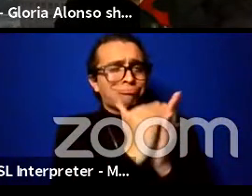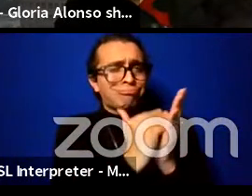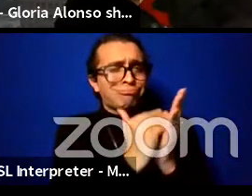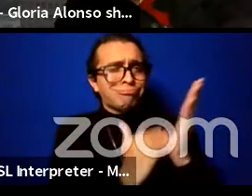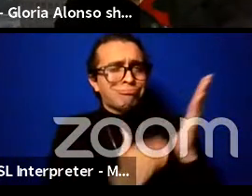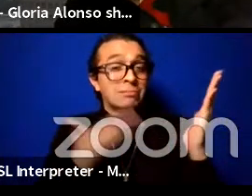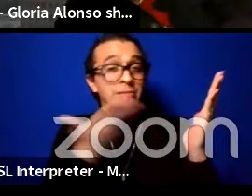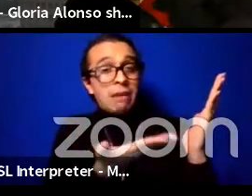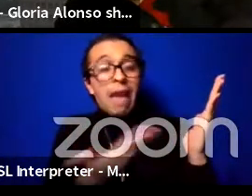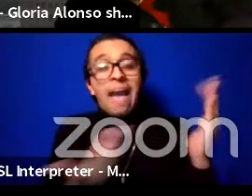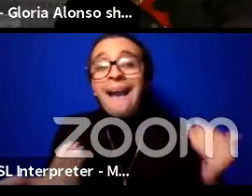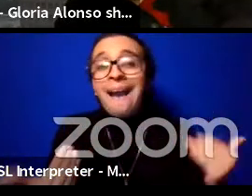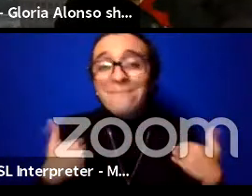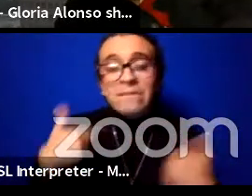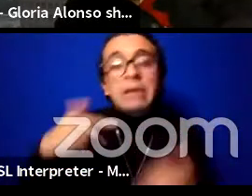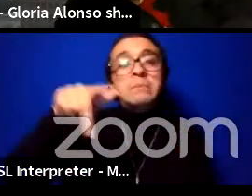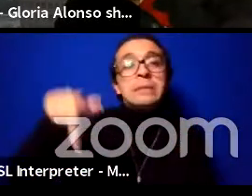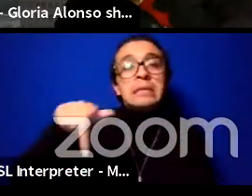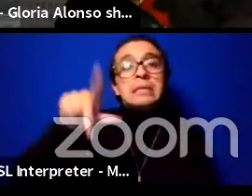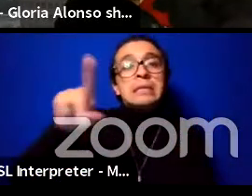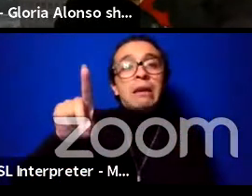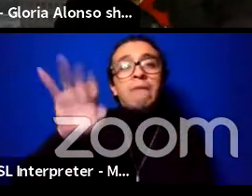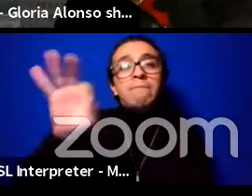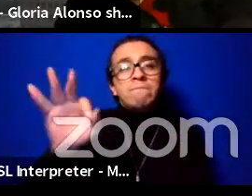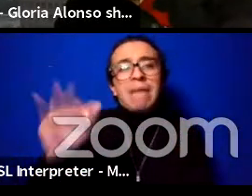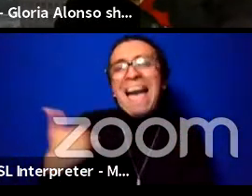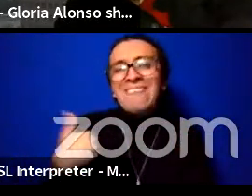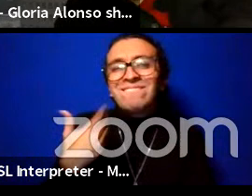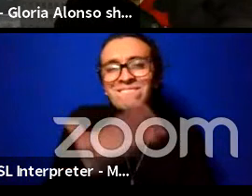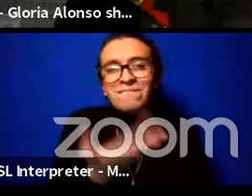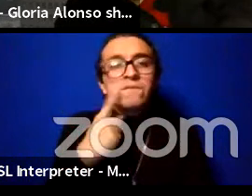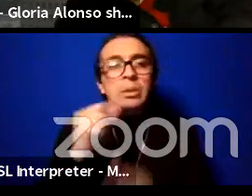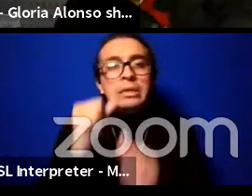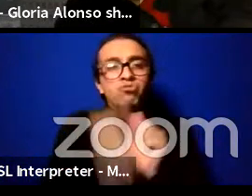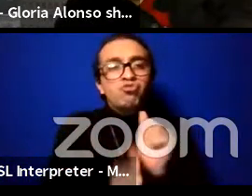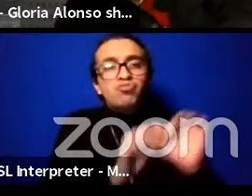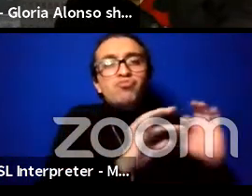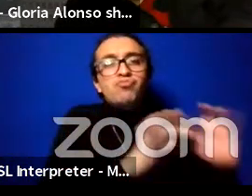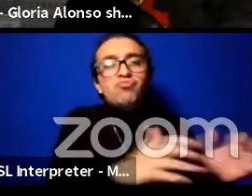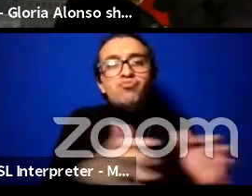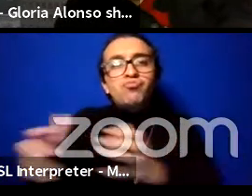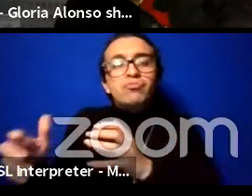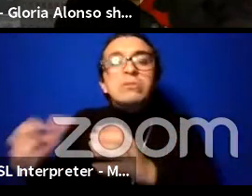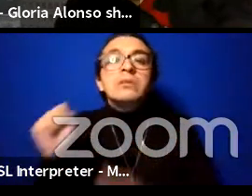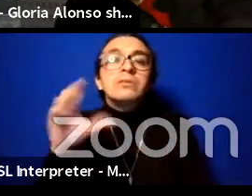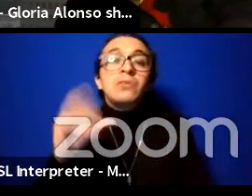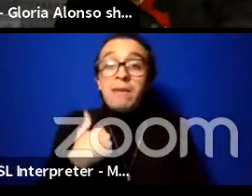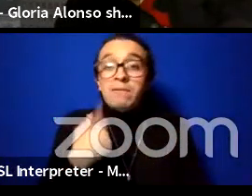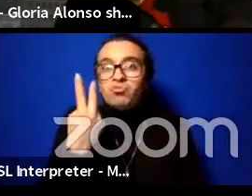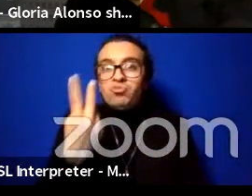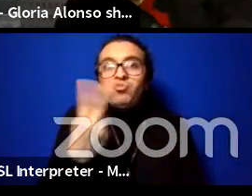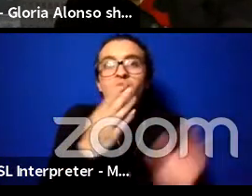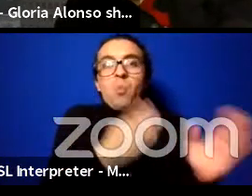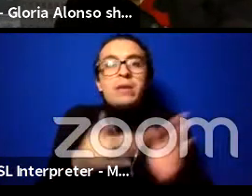There's a PDF handout there for each of the subcommittees. So those are the two ways to access there.